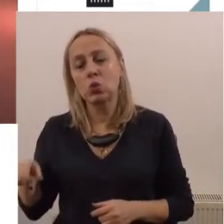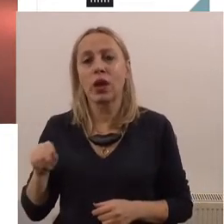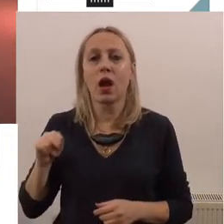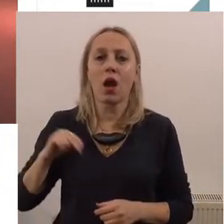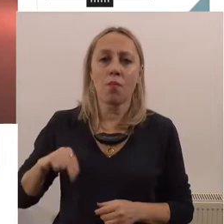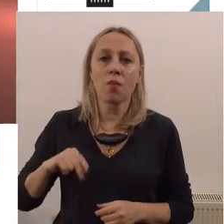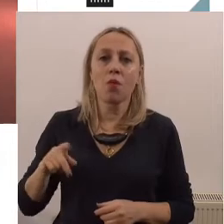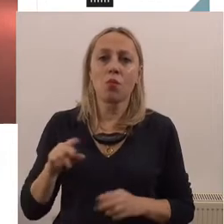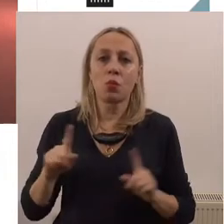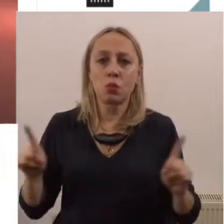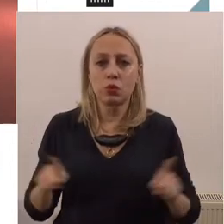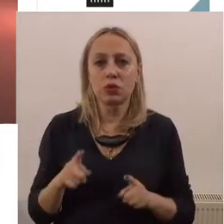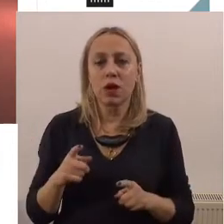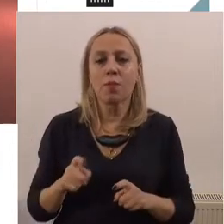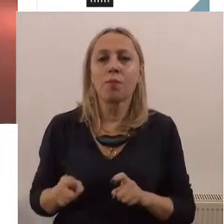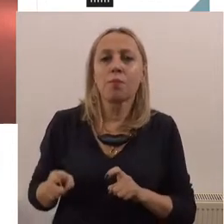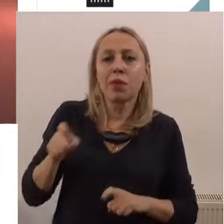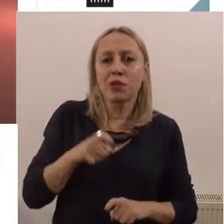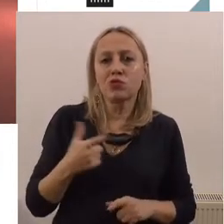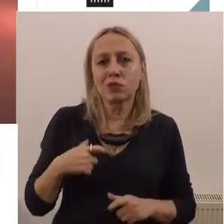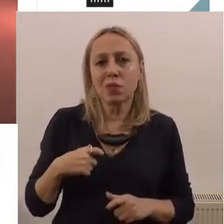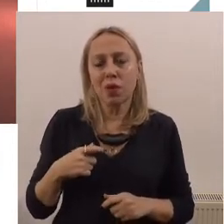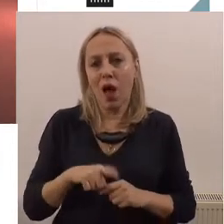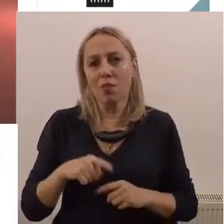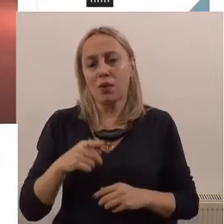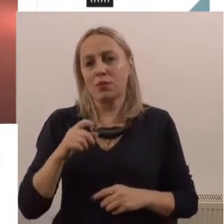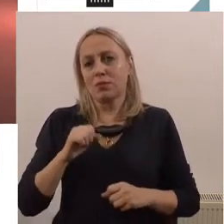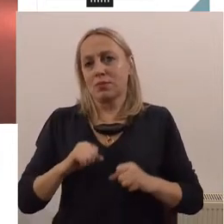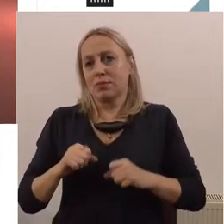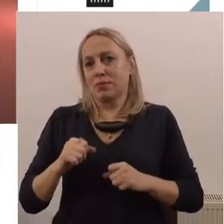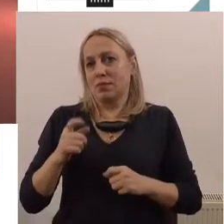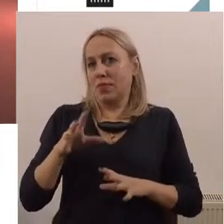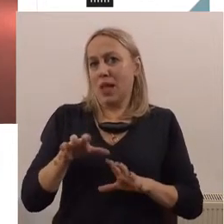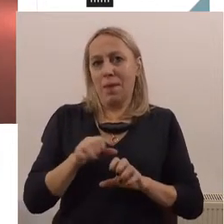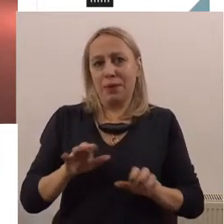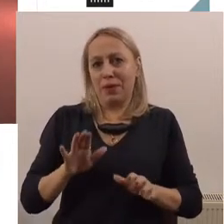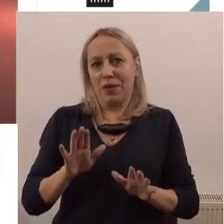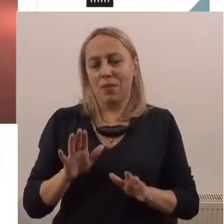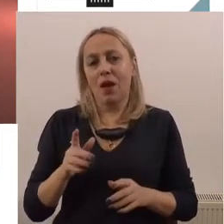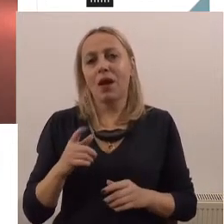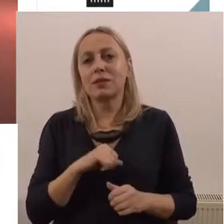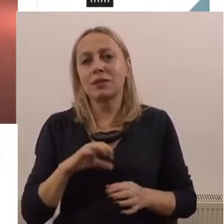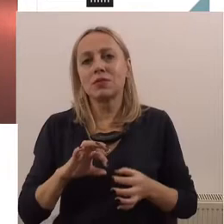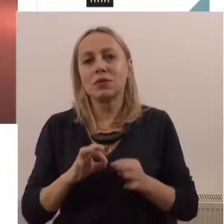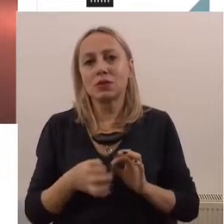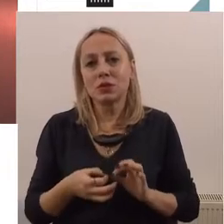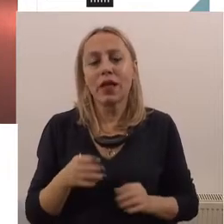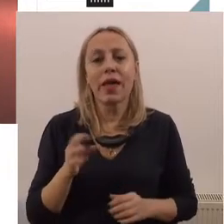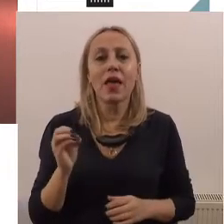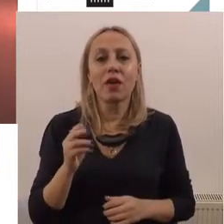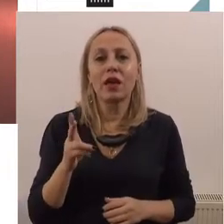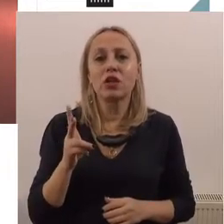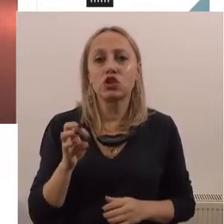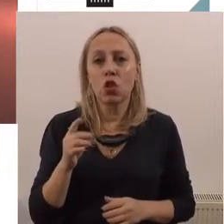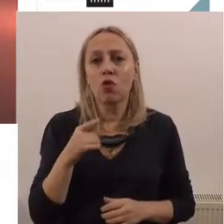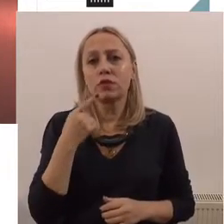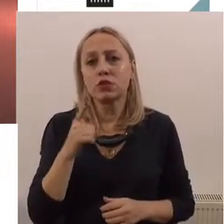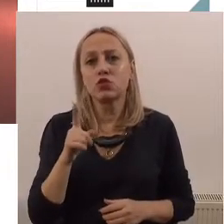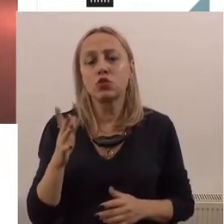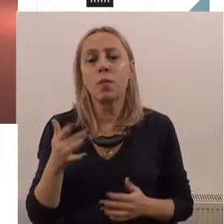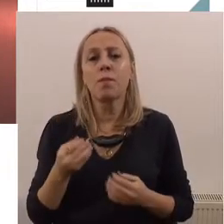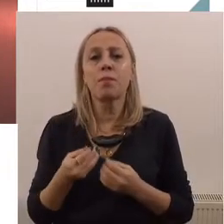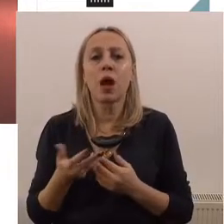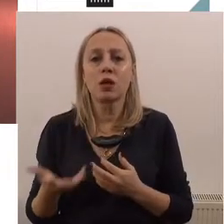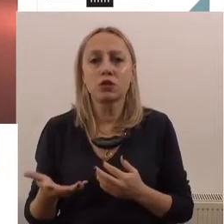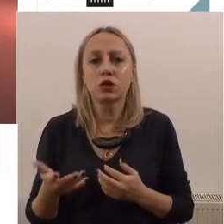it is a big challenge for people without disabilities to cross the barriers and to establish communication with the